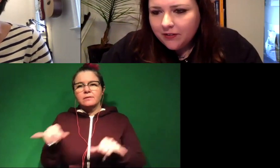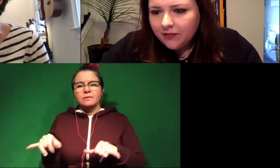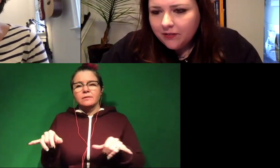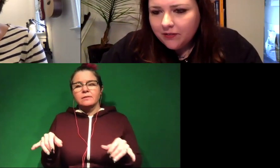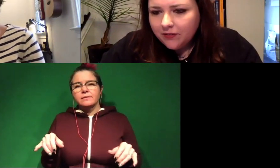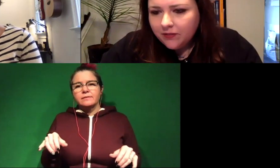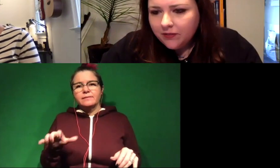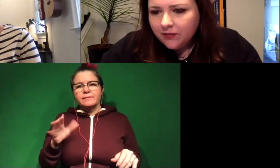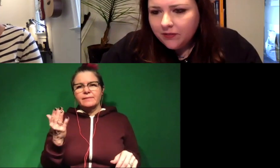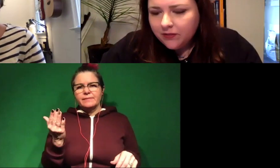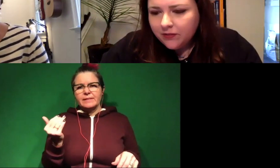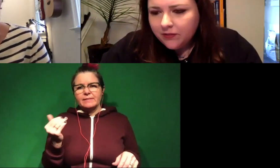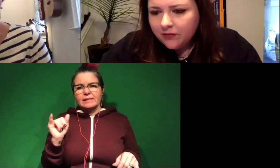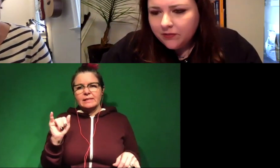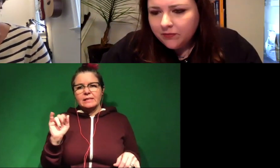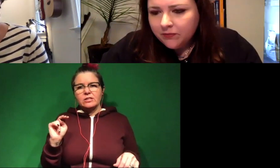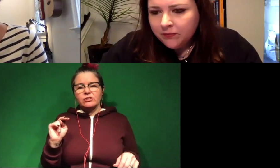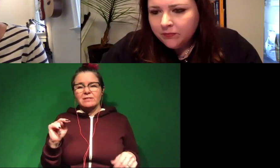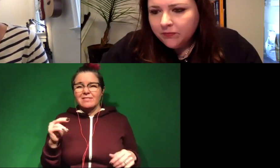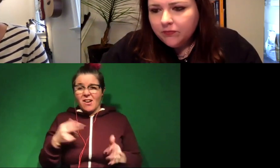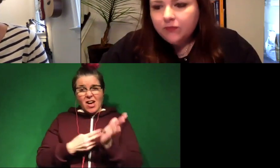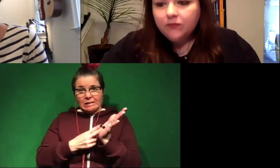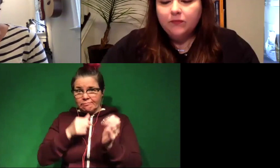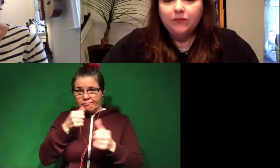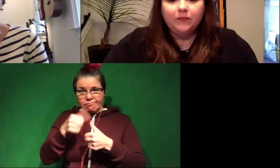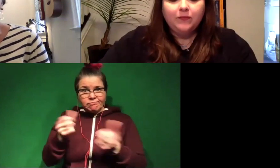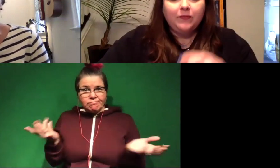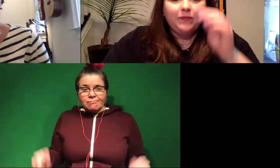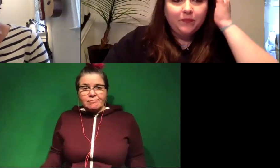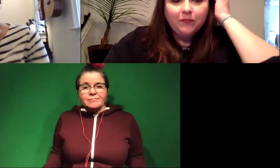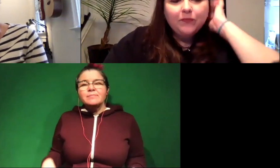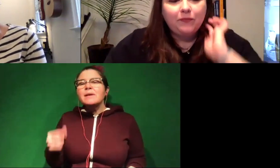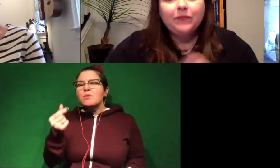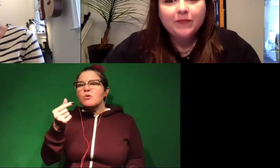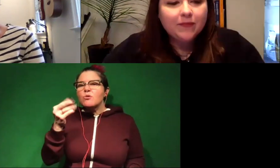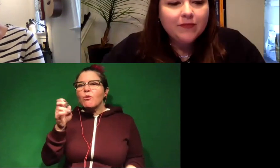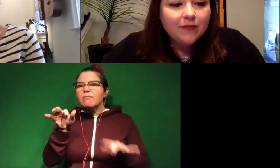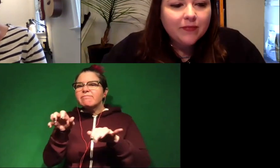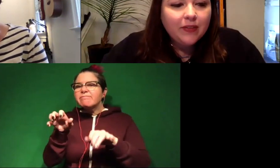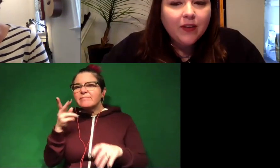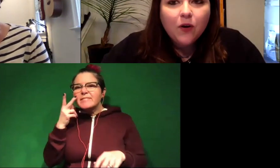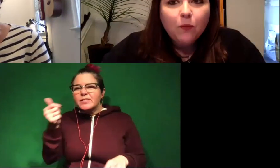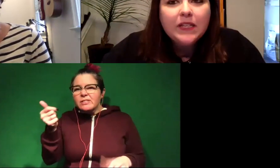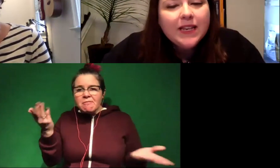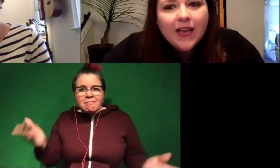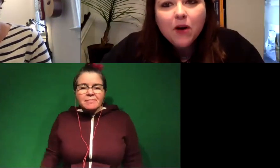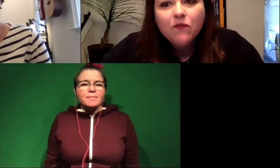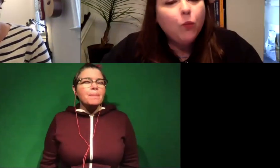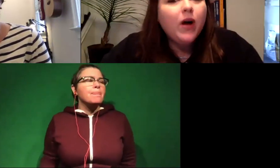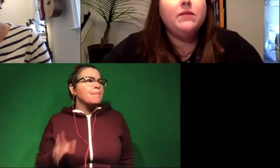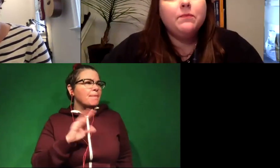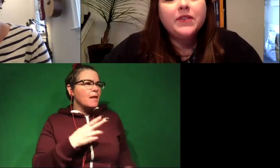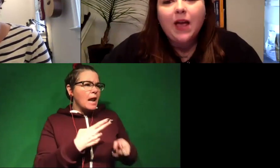it's about 15 or so inches. I honestly don't remember. You'll have to Google that one afterwards. What's the name